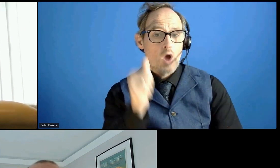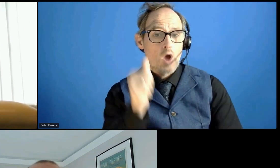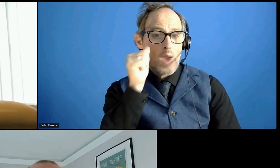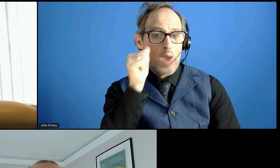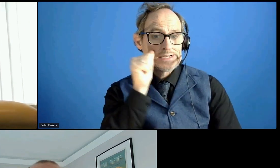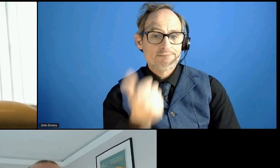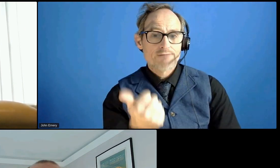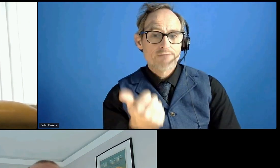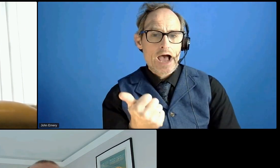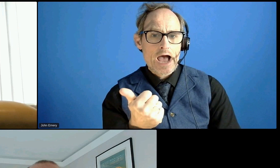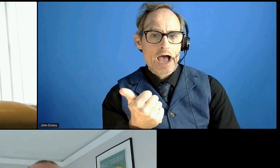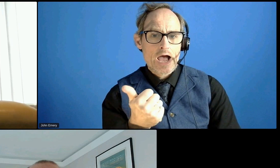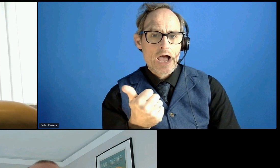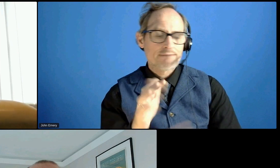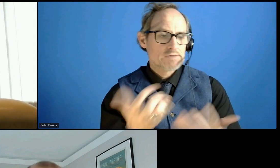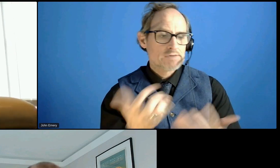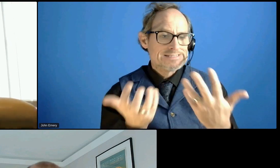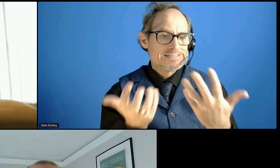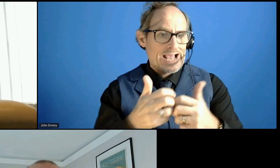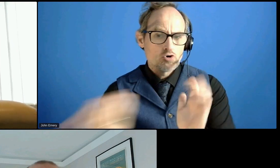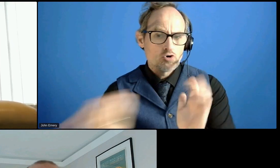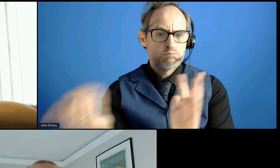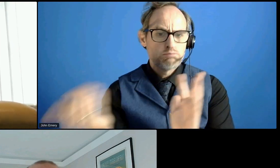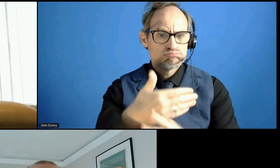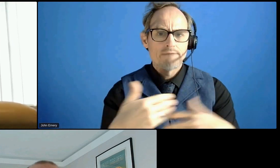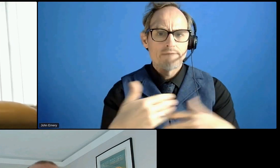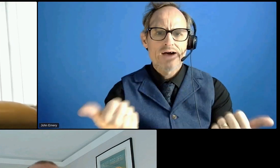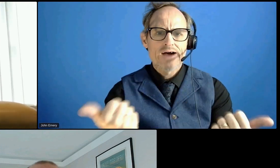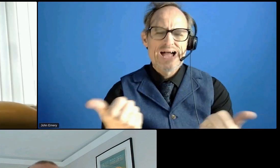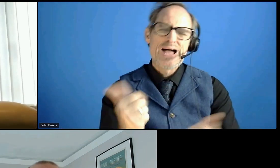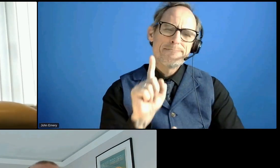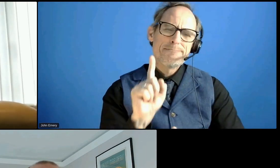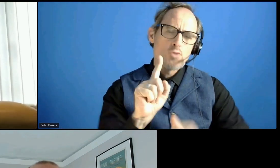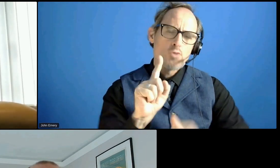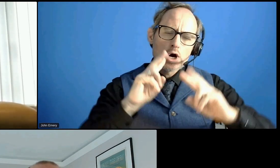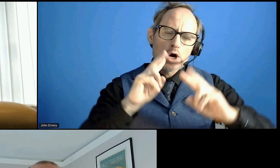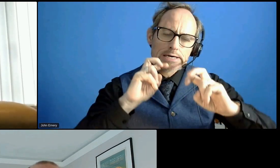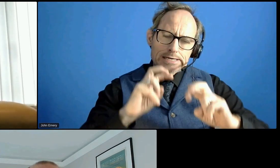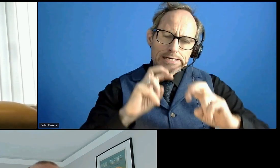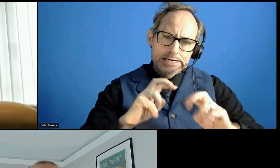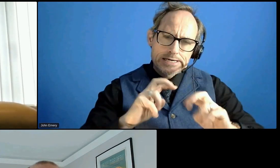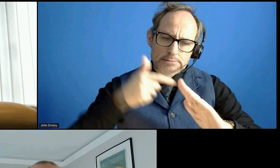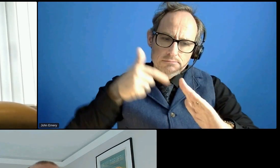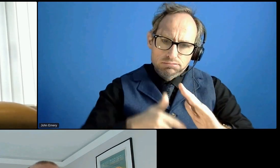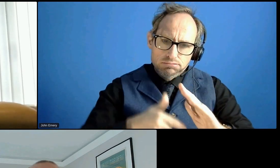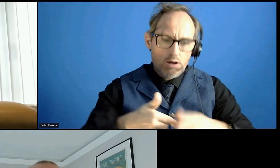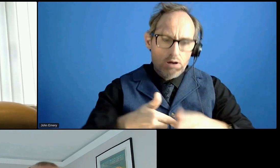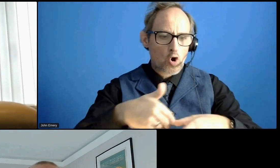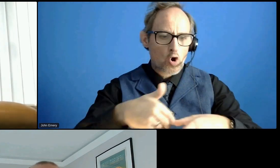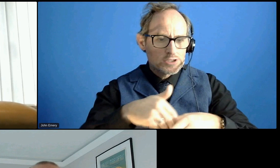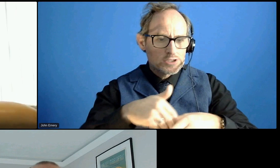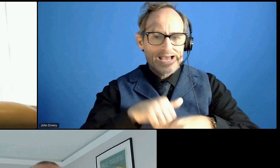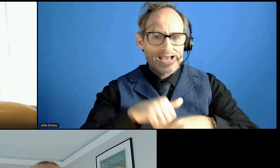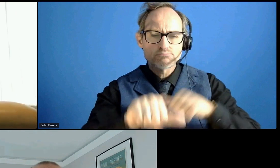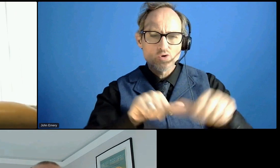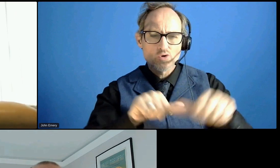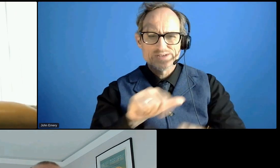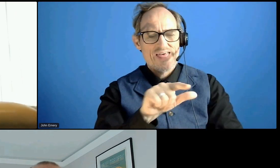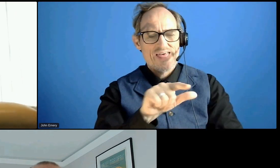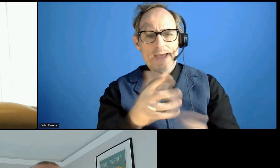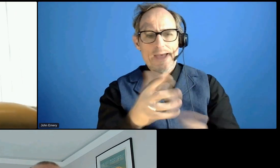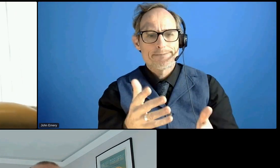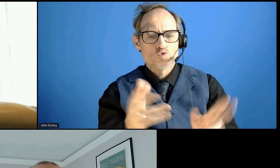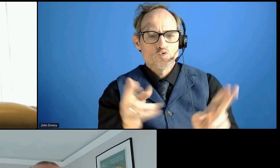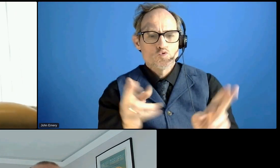in place for technical accessibility. But going beyond that, about the content, about the process, there were quite a